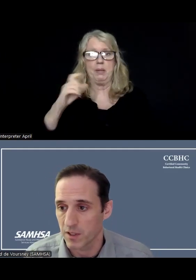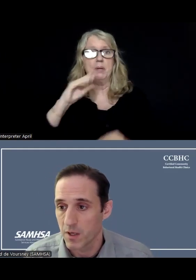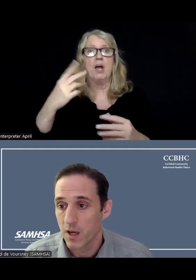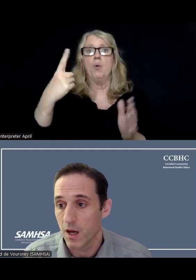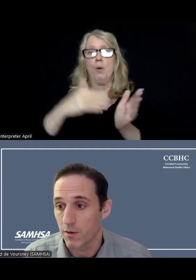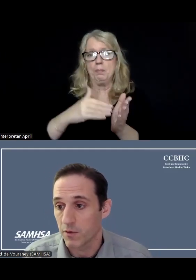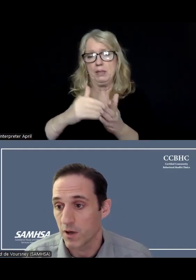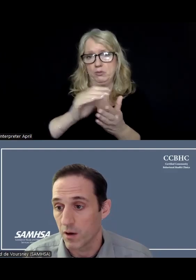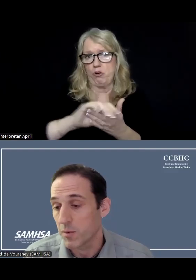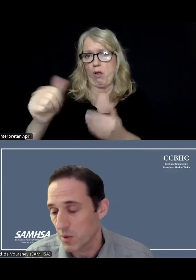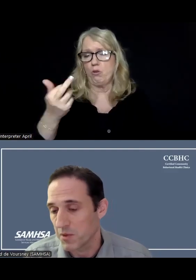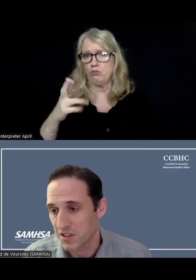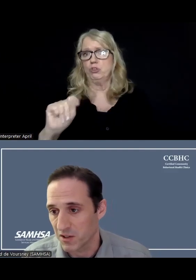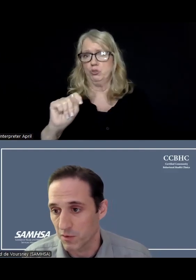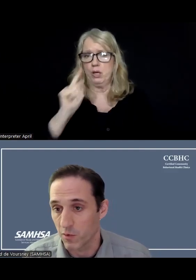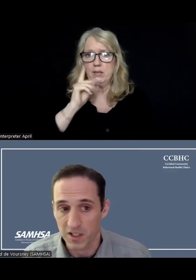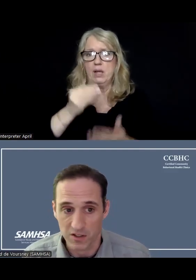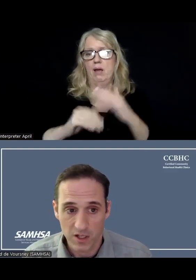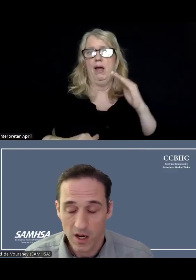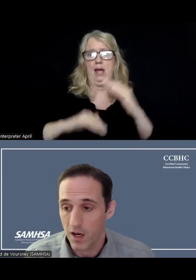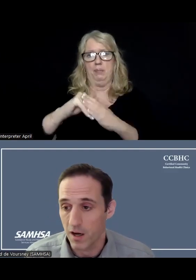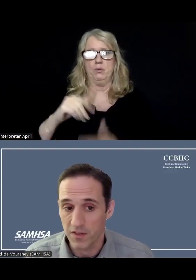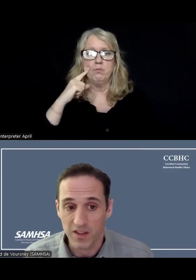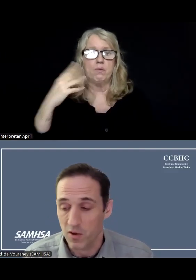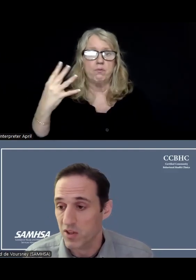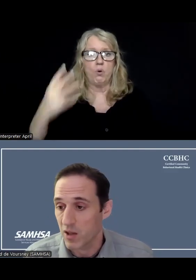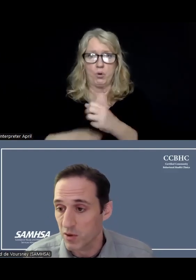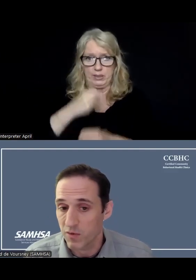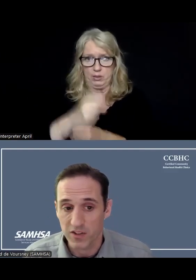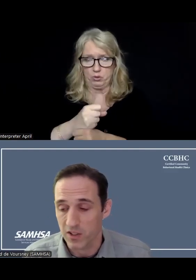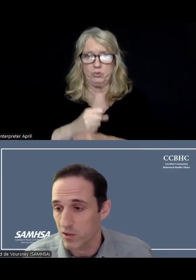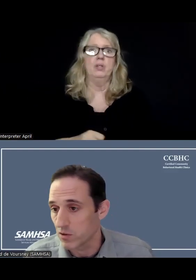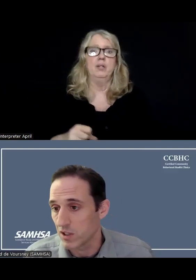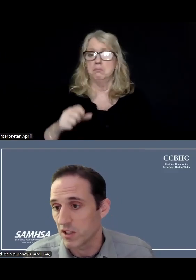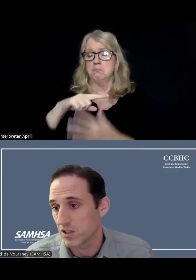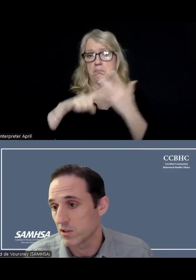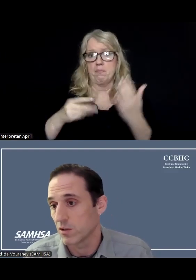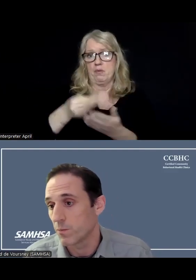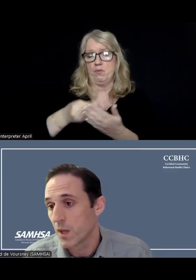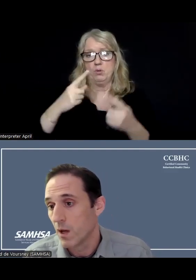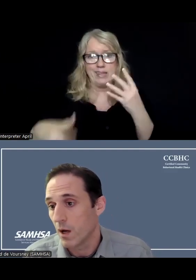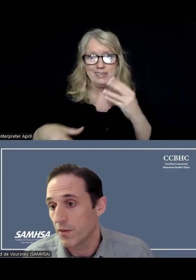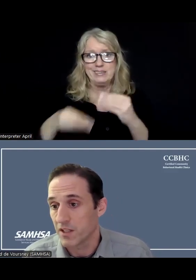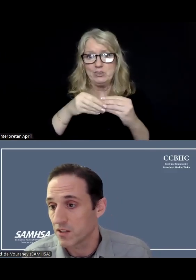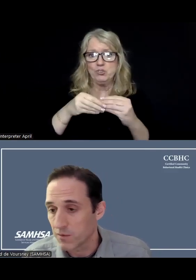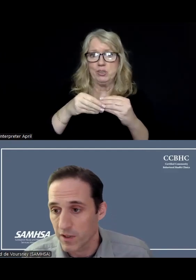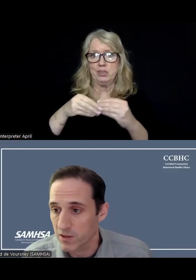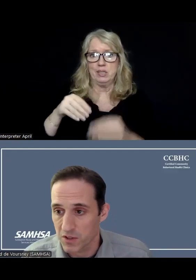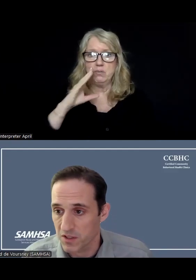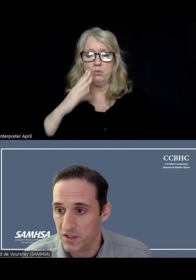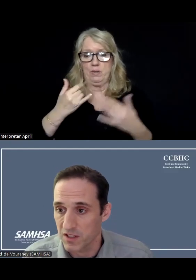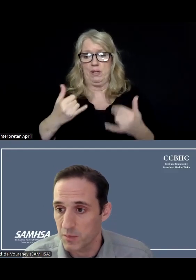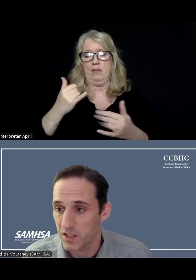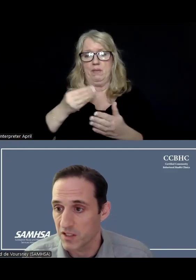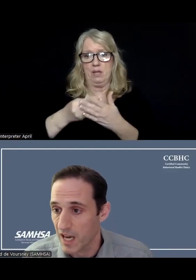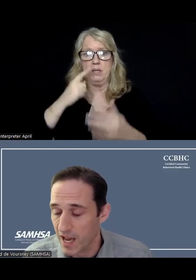grant funding for up to $1 million for 4 years. And those funds are used in addition to the existing funding